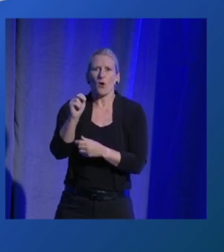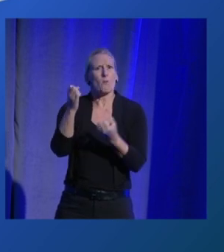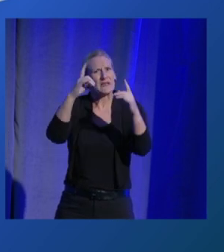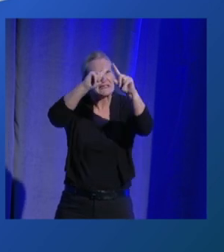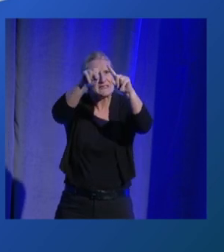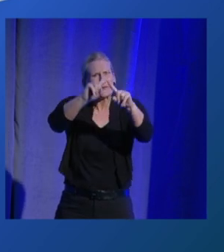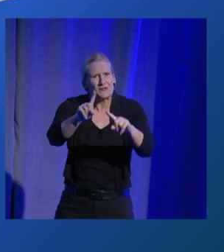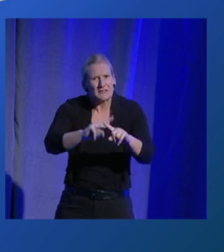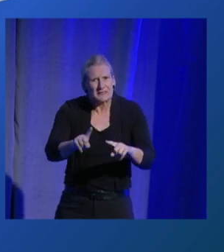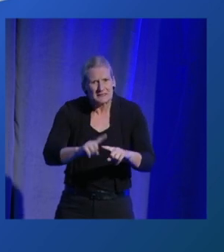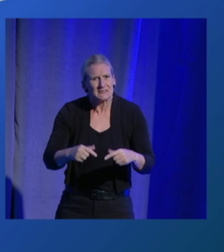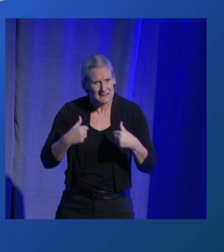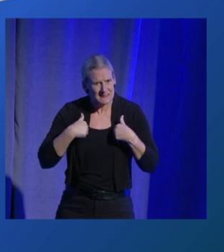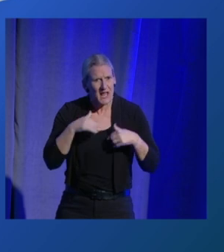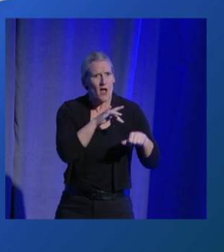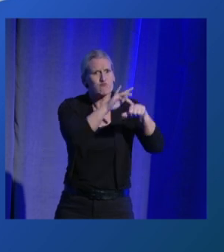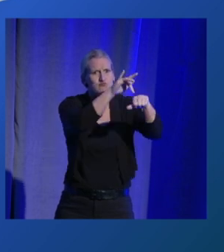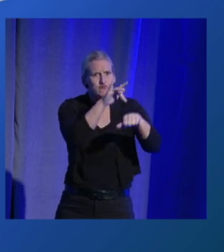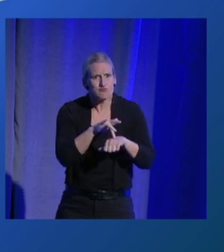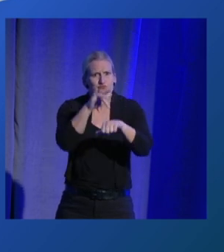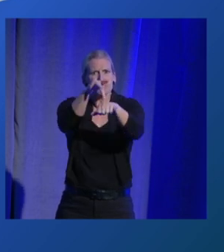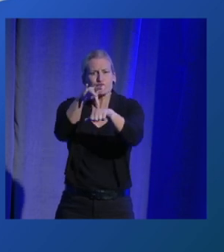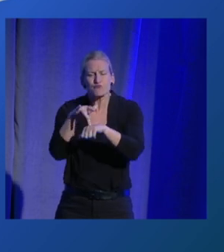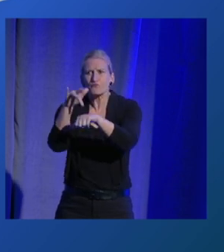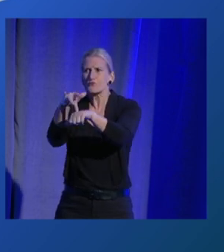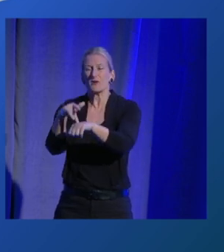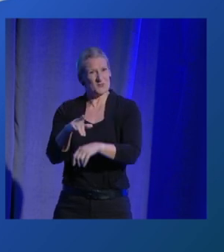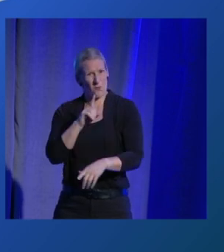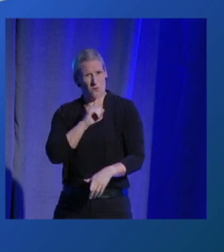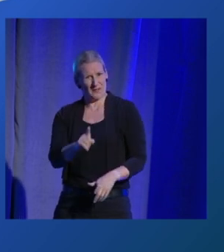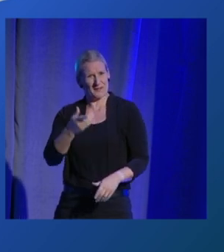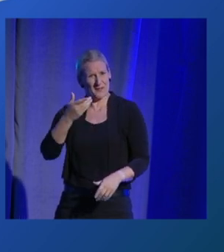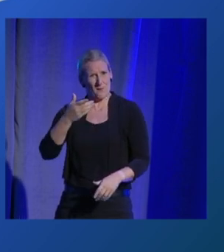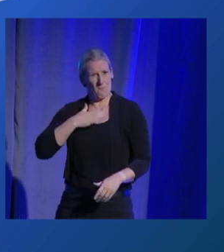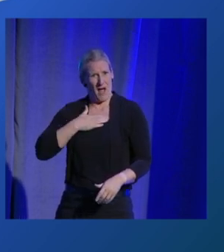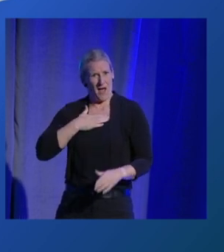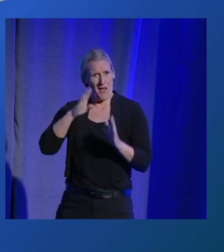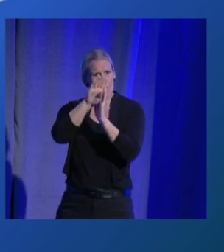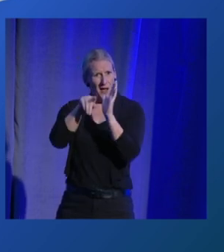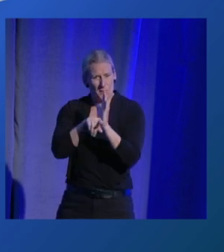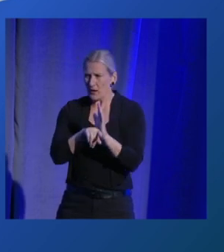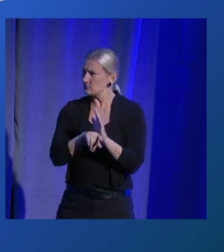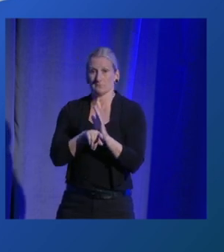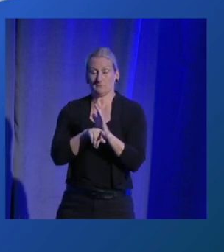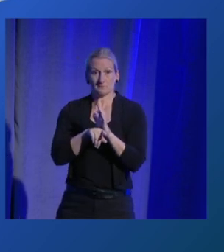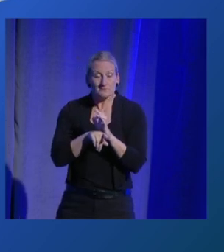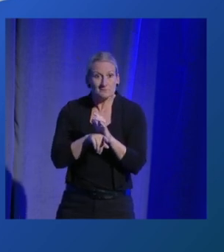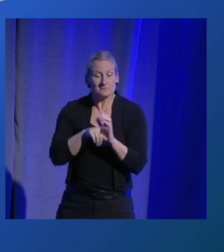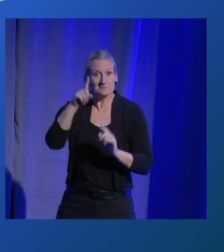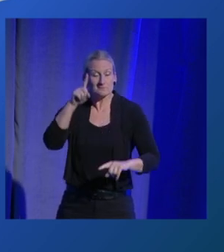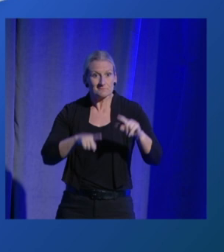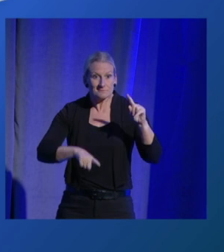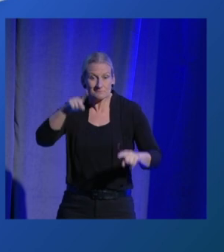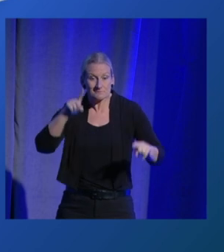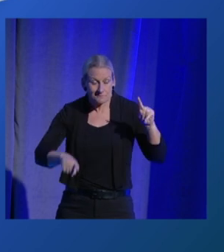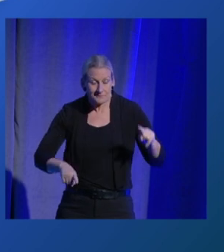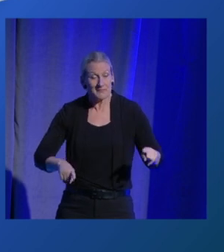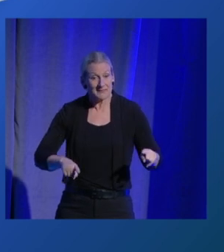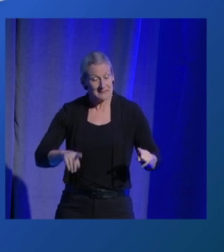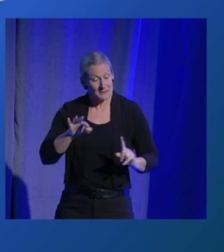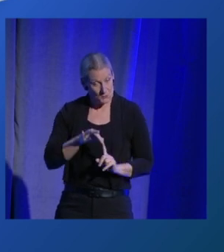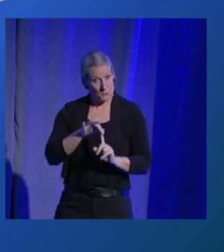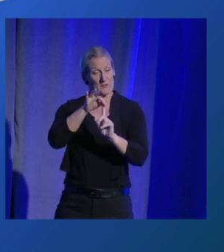um profile um someone who has seen uh our business evolve our